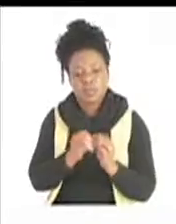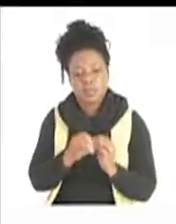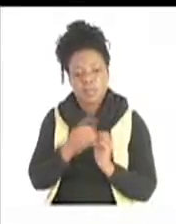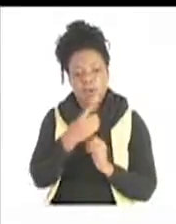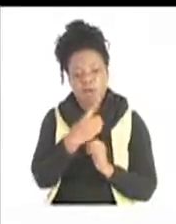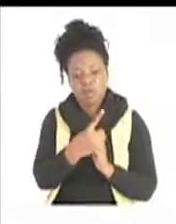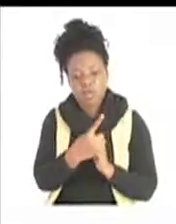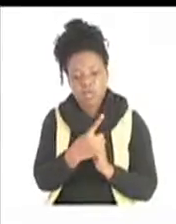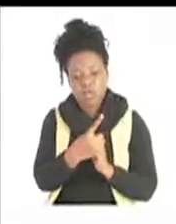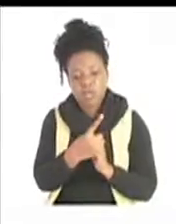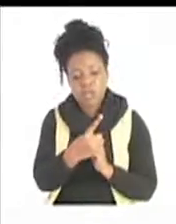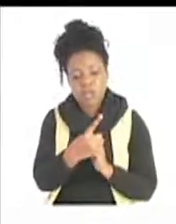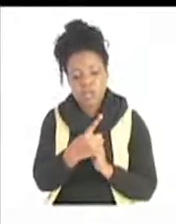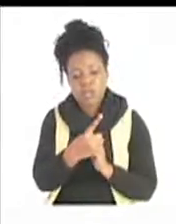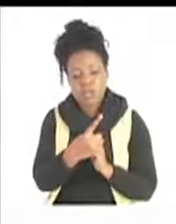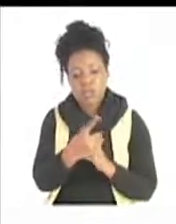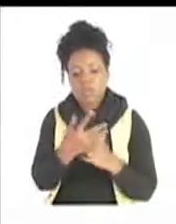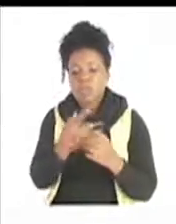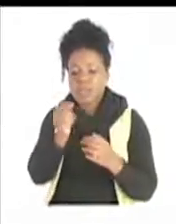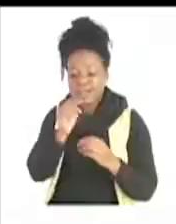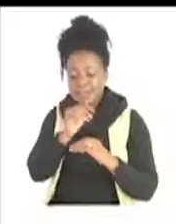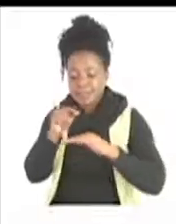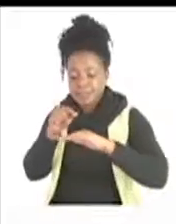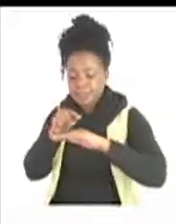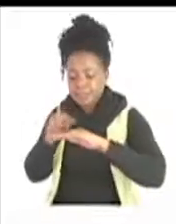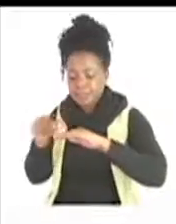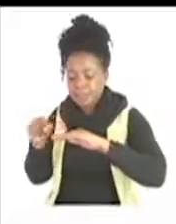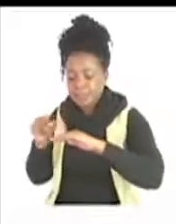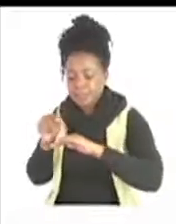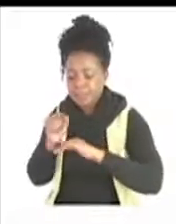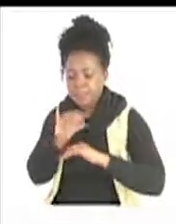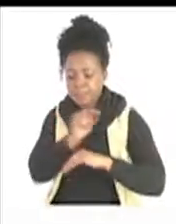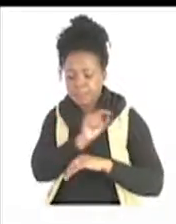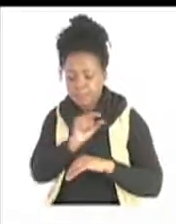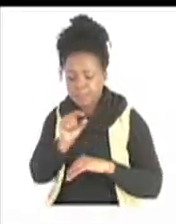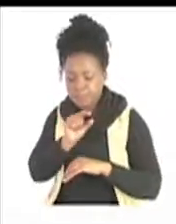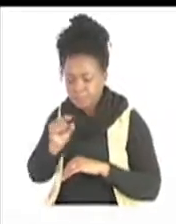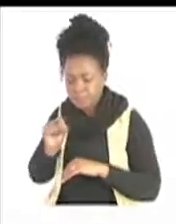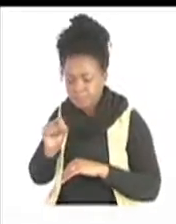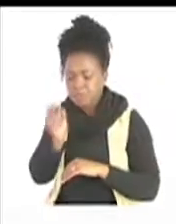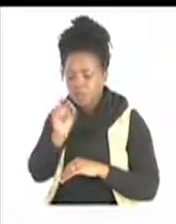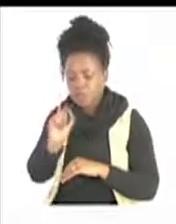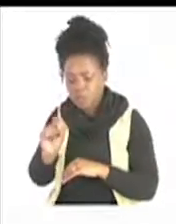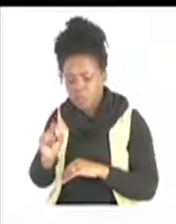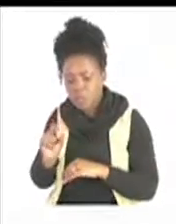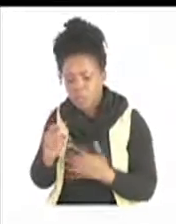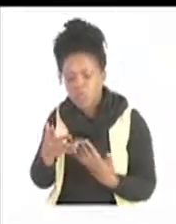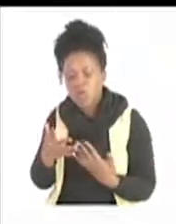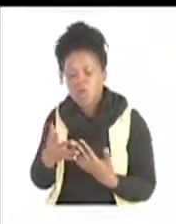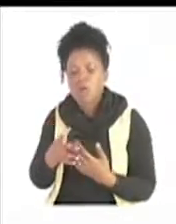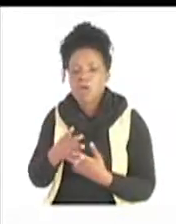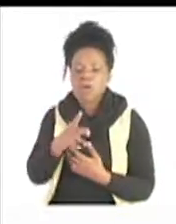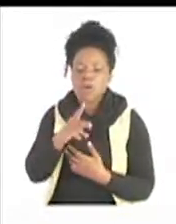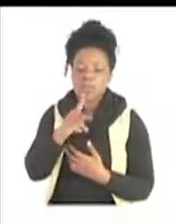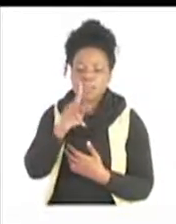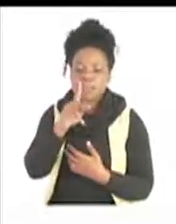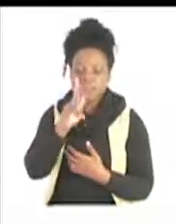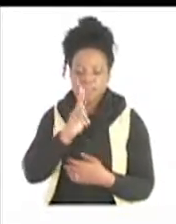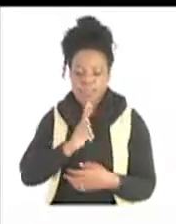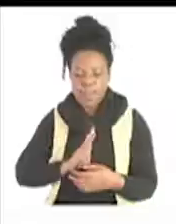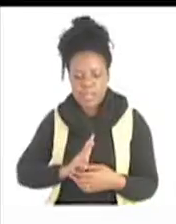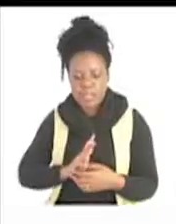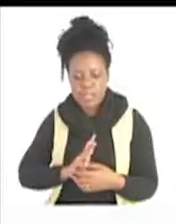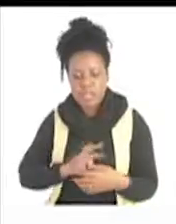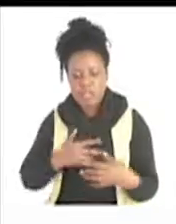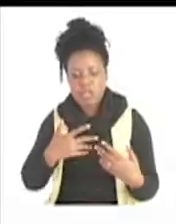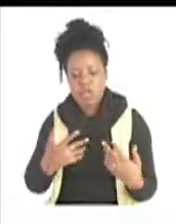personal pronoun or possessive pronouns or reflexive pronoun.